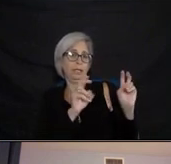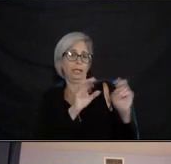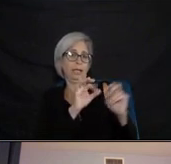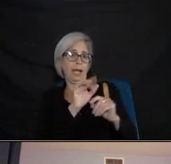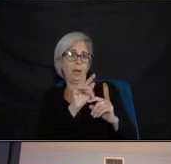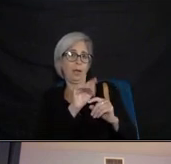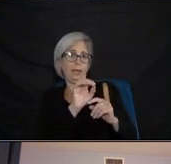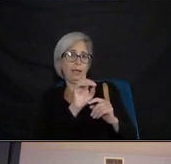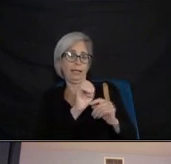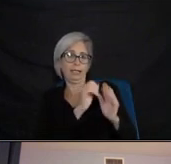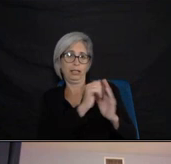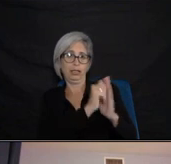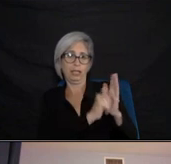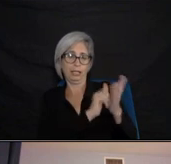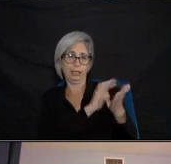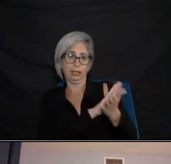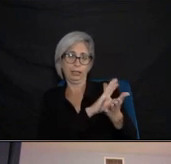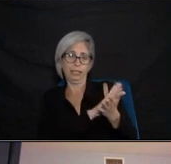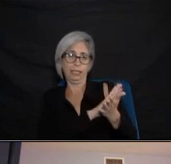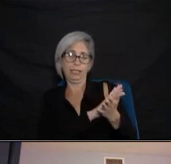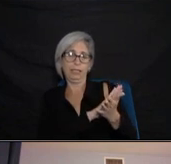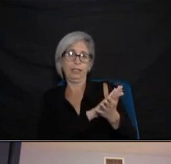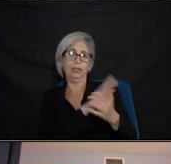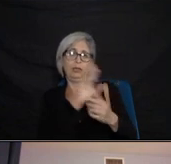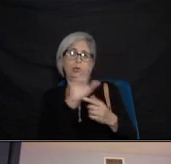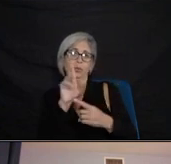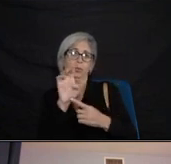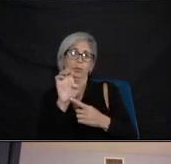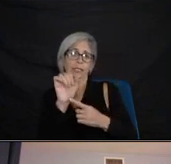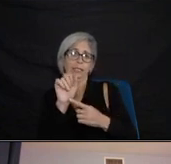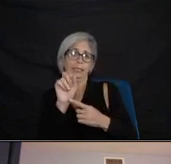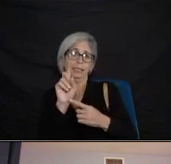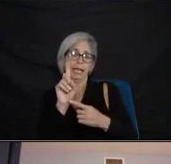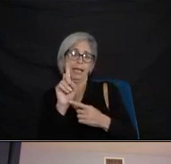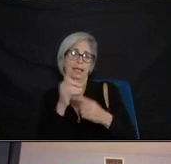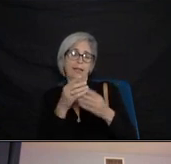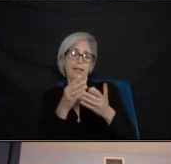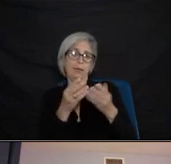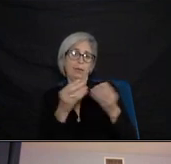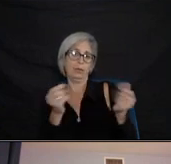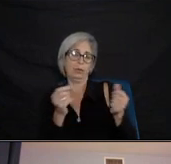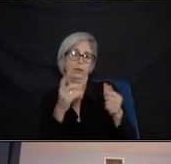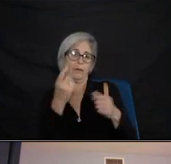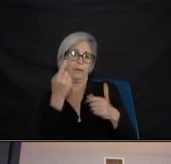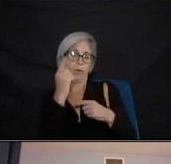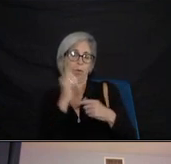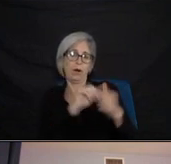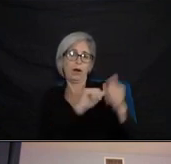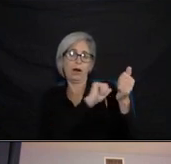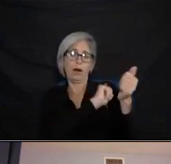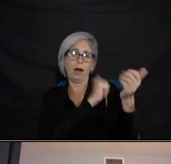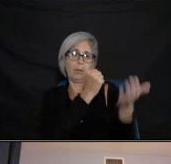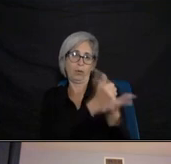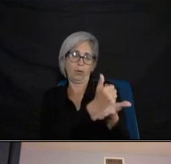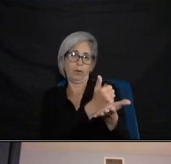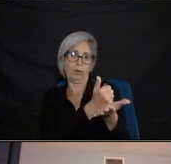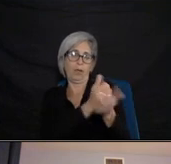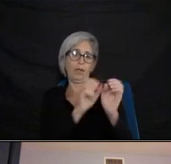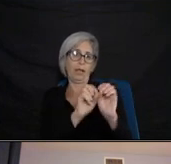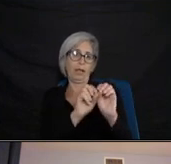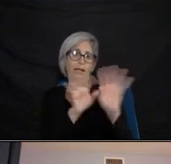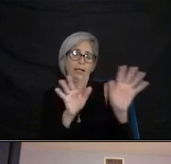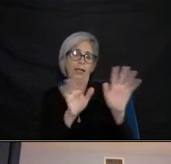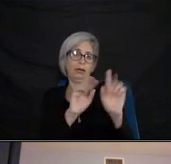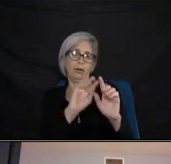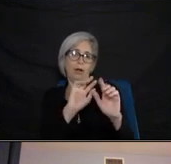options is would be a motion to rescind the resolution of approval. that would clear the way for you to consider all